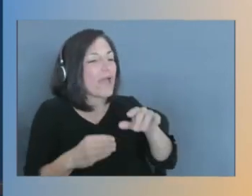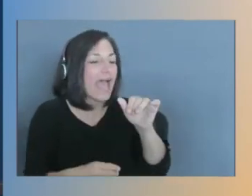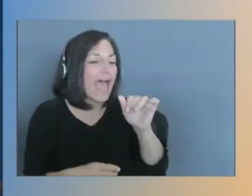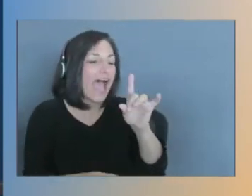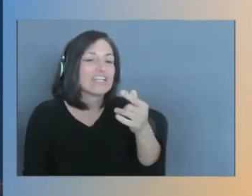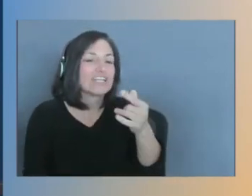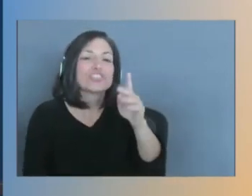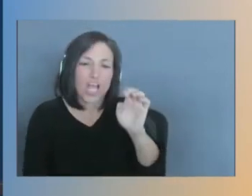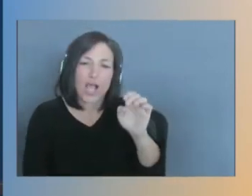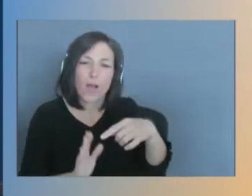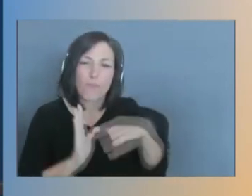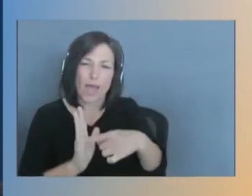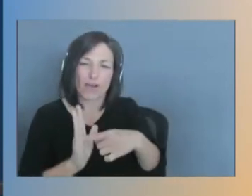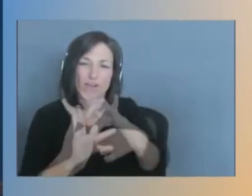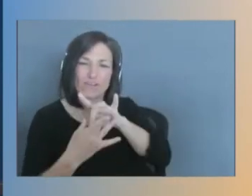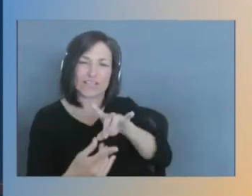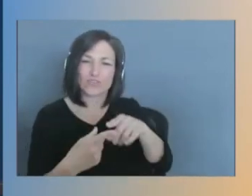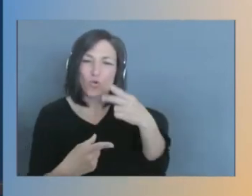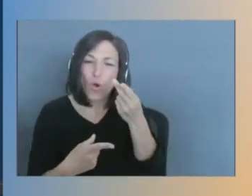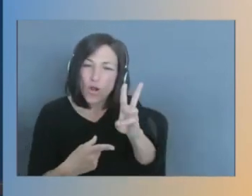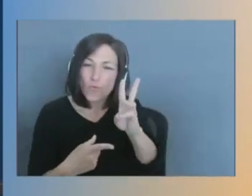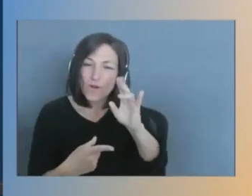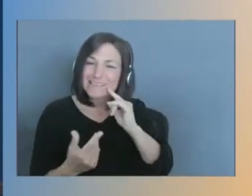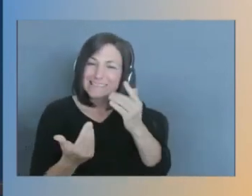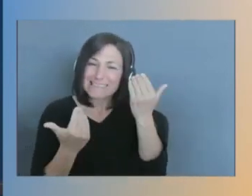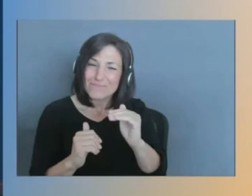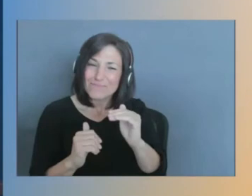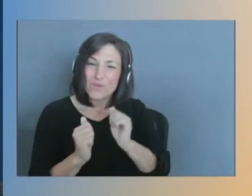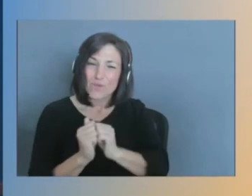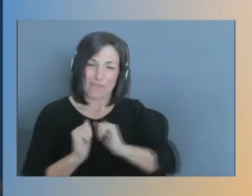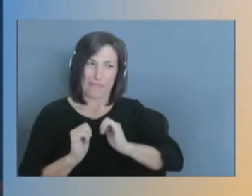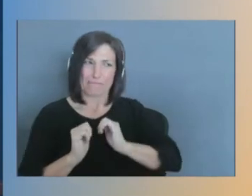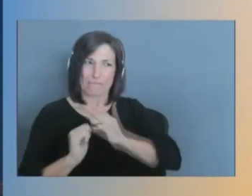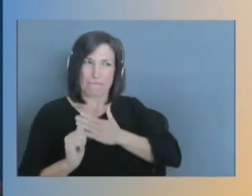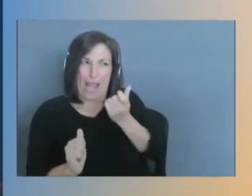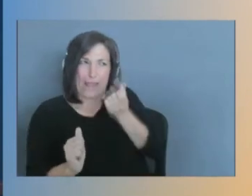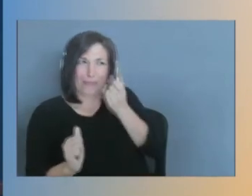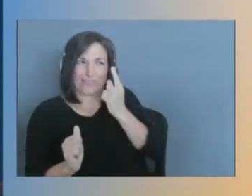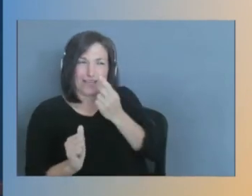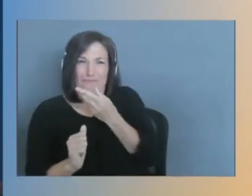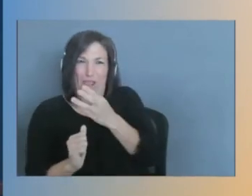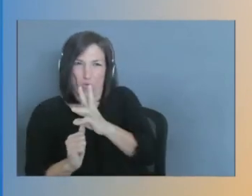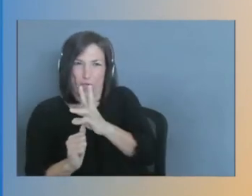very different from my limited understanding of how hardware is built. What's that all about?